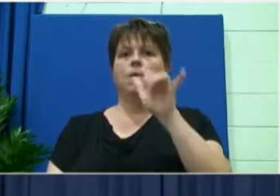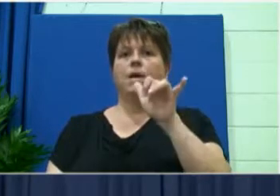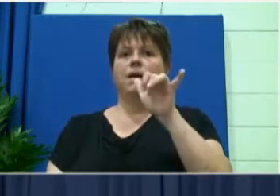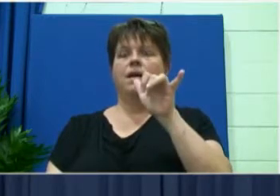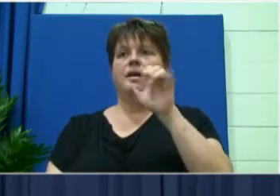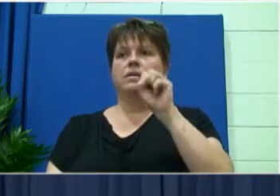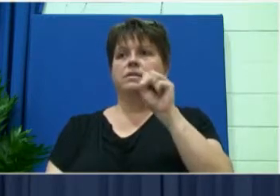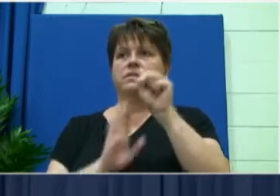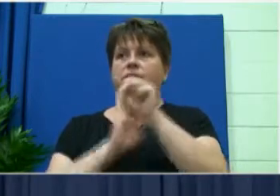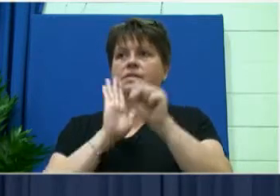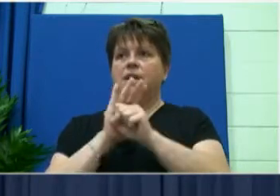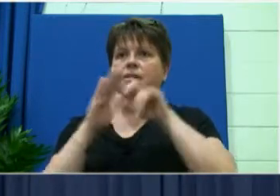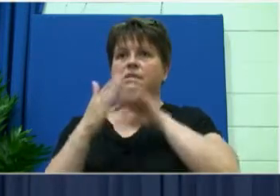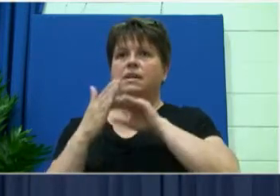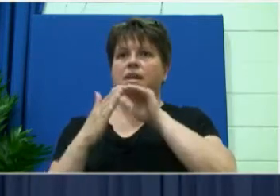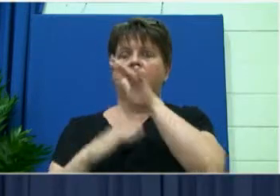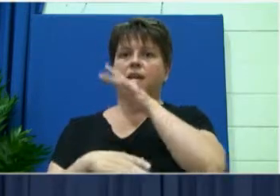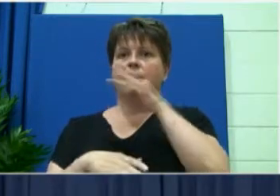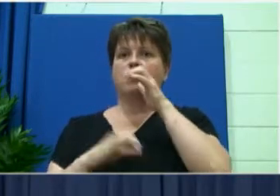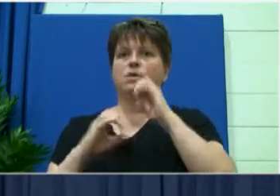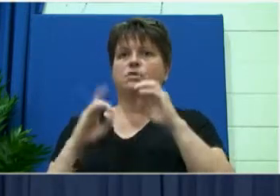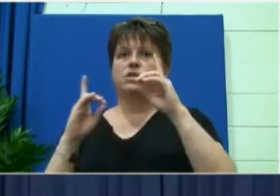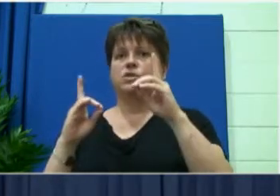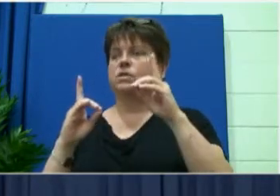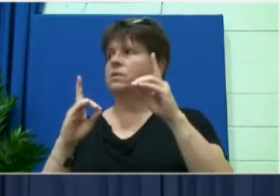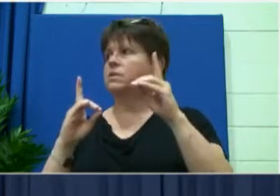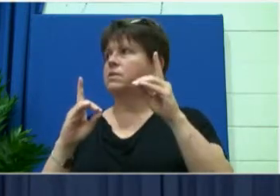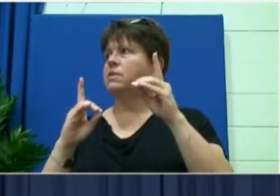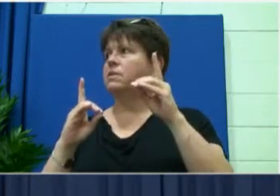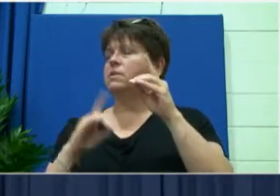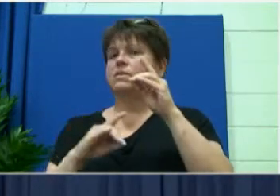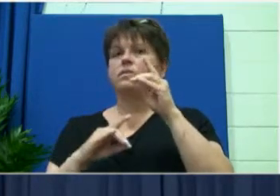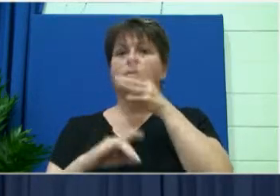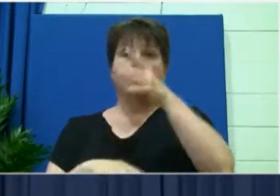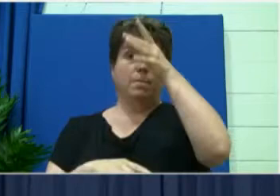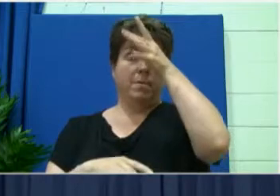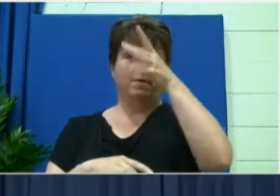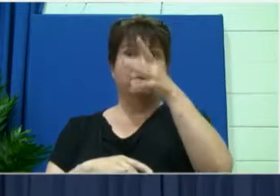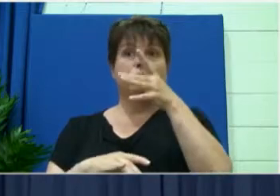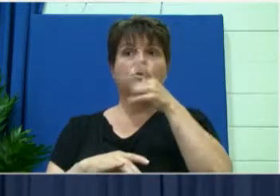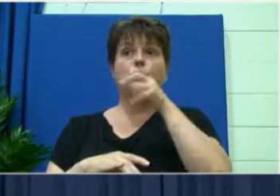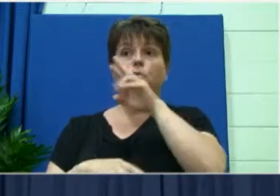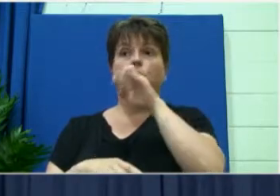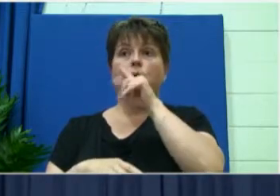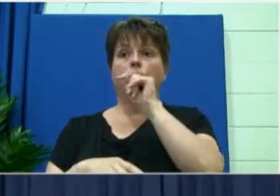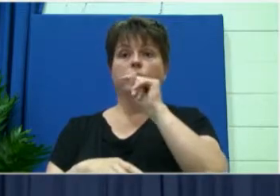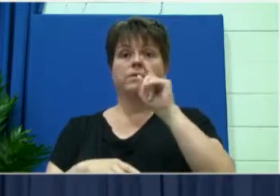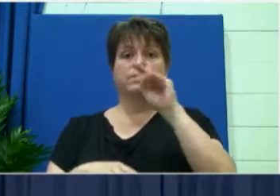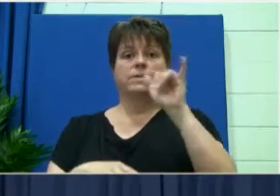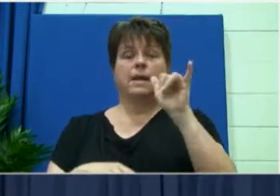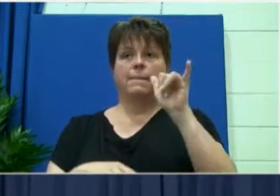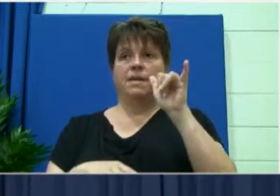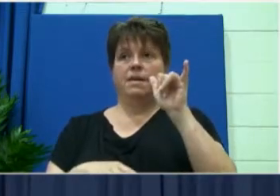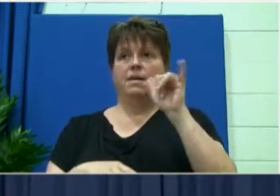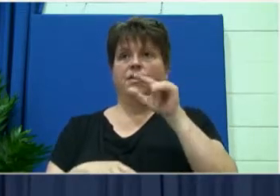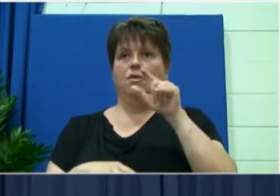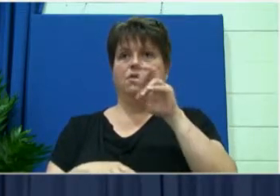University studying agriculture education. She is the daughter of Robert and Tamara